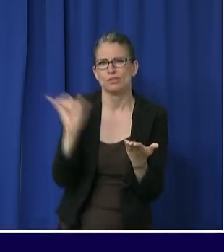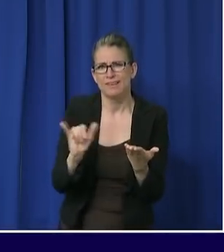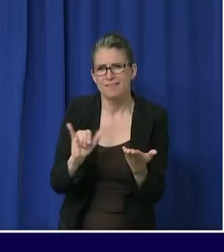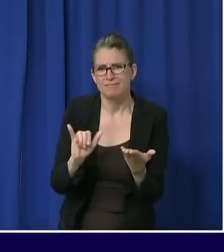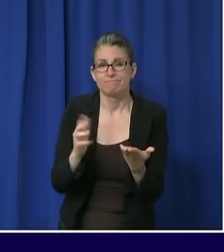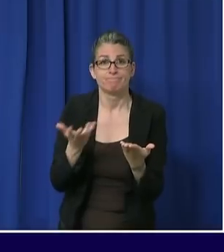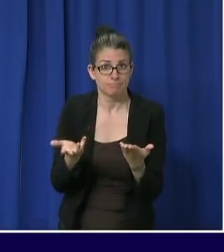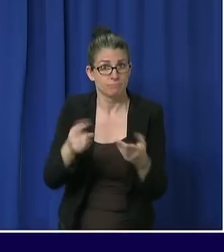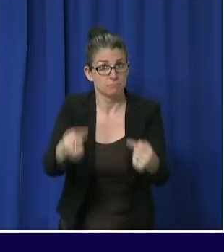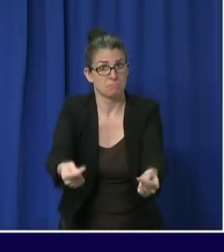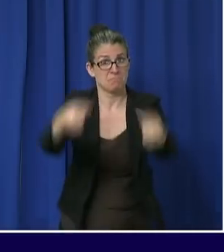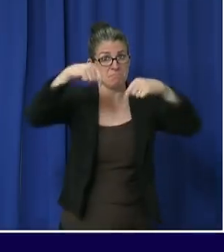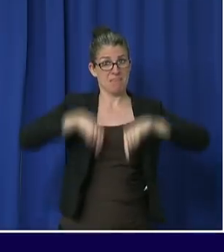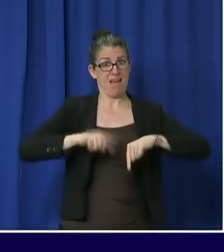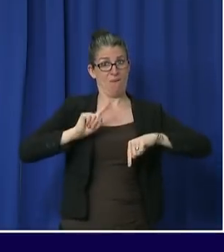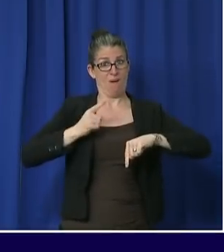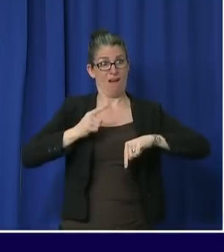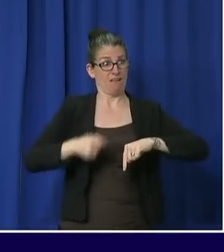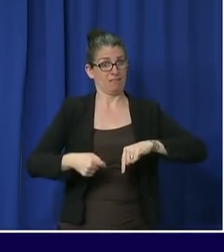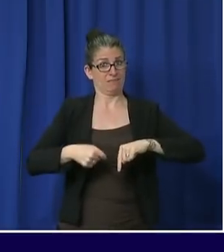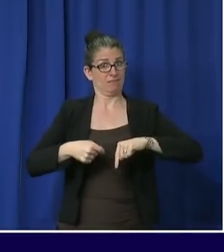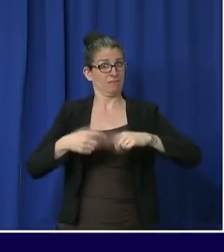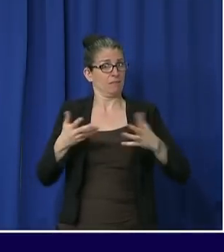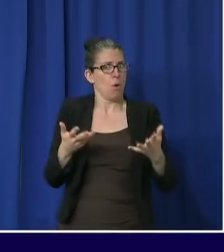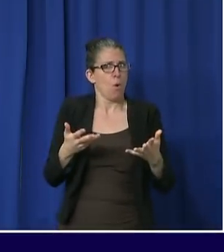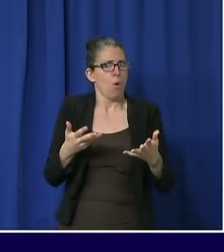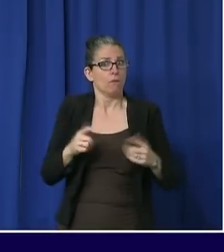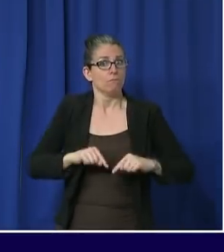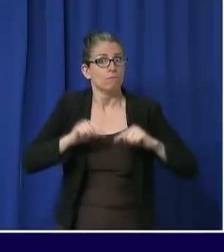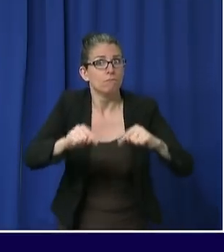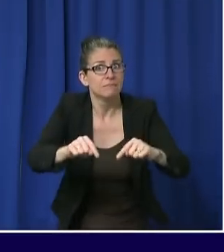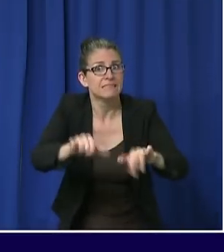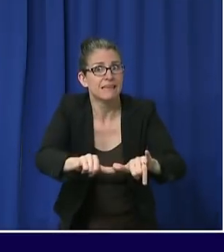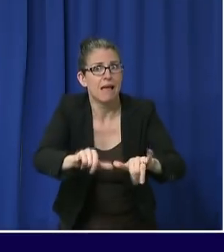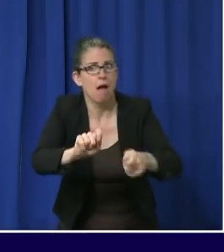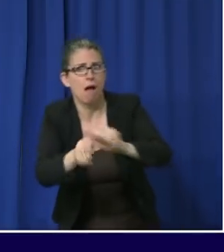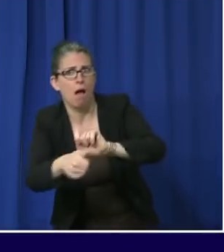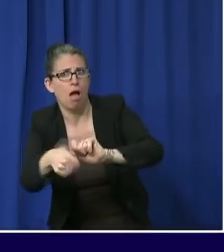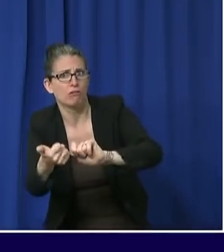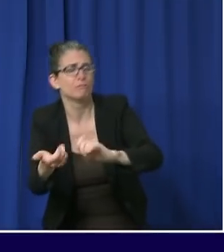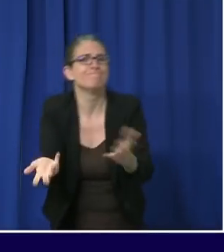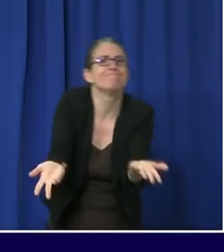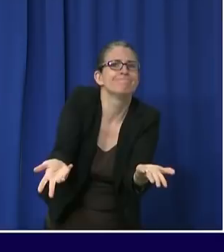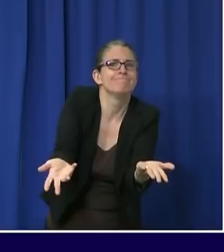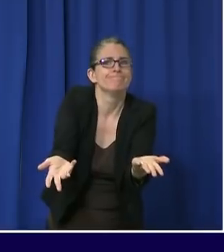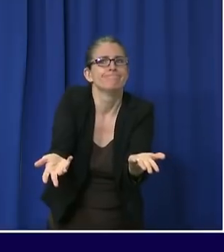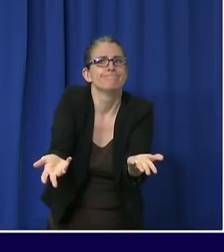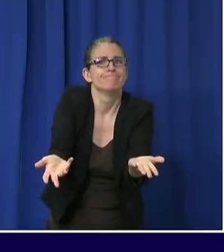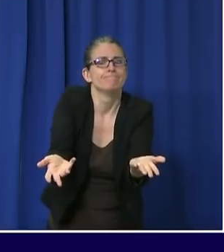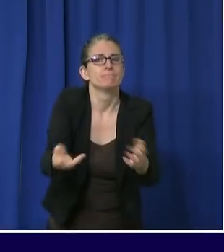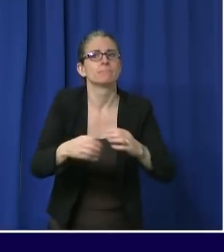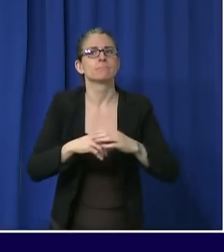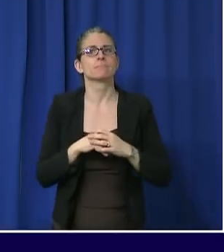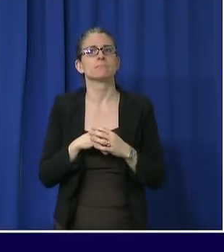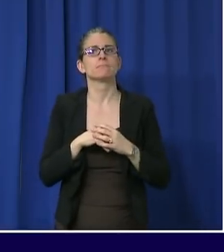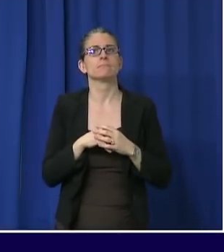discussed. She herself has mentioned that. But I think what's important to note is that this is not a one-way ratchet. We're continuing our analysis